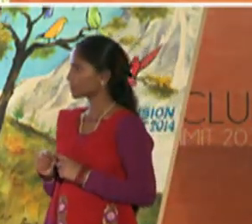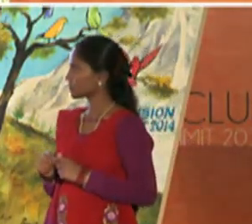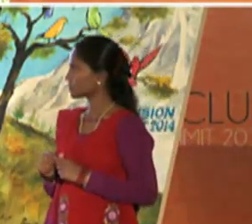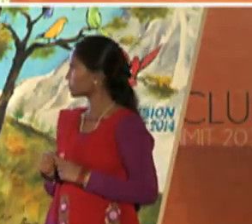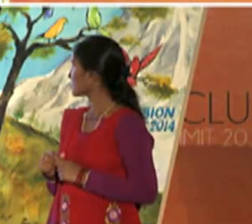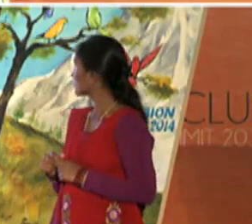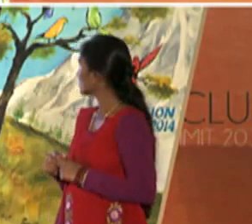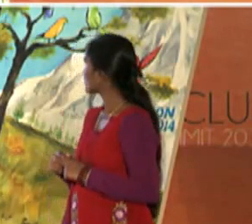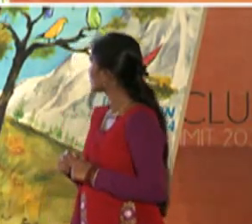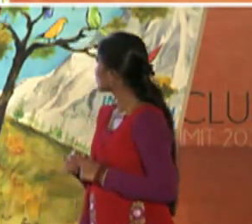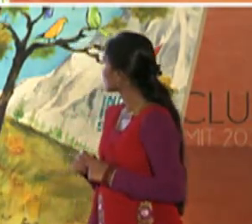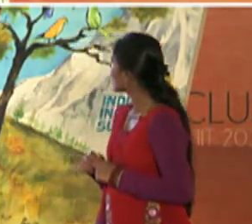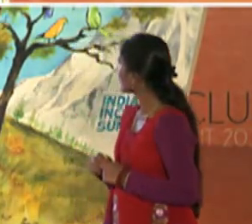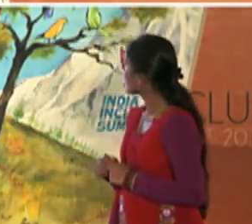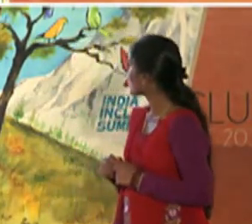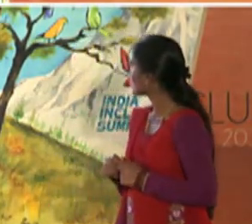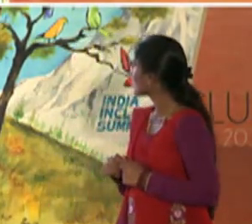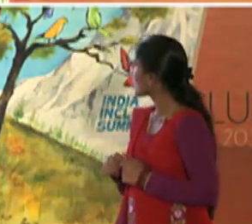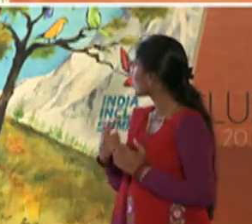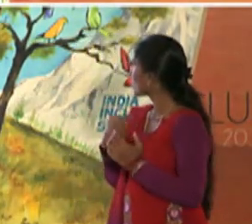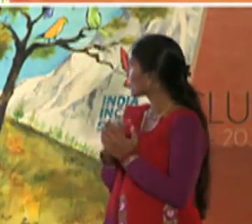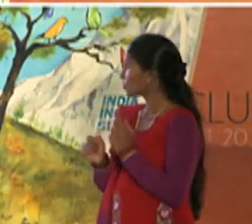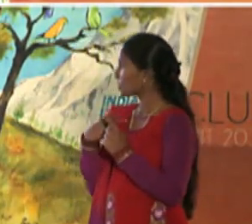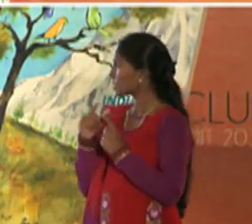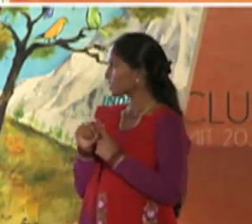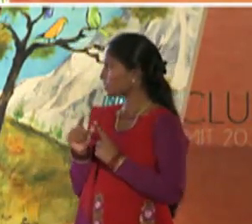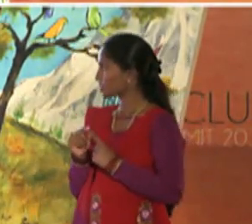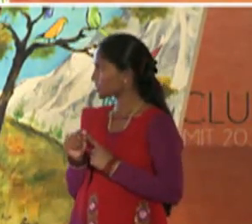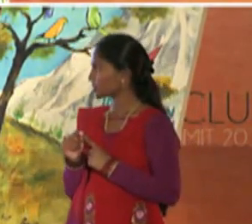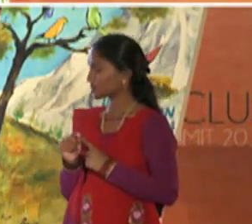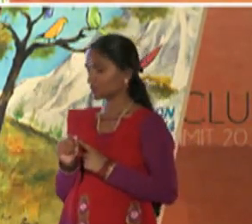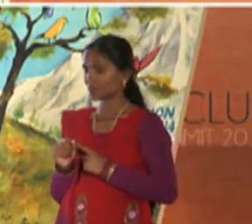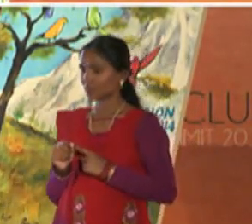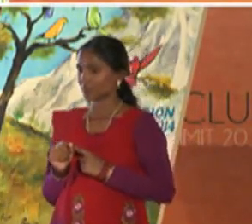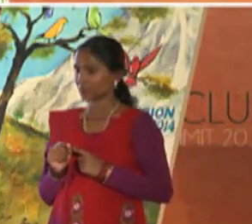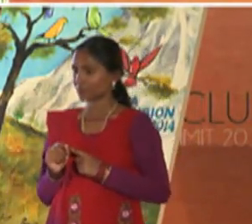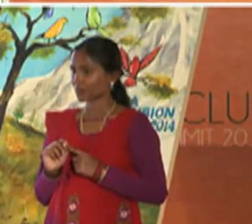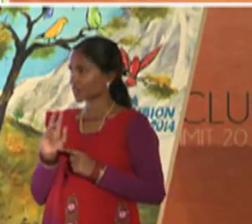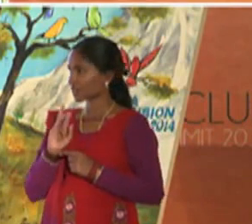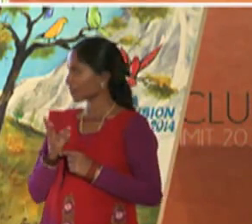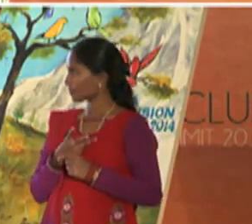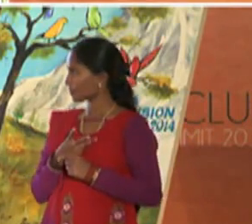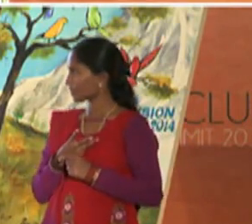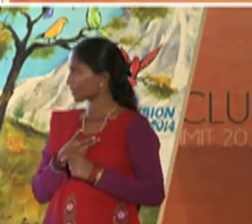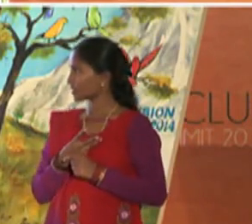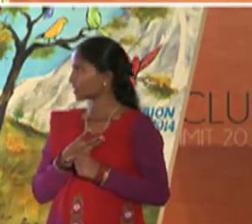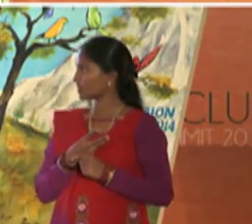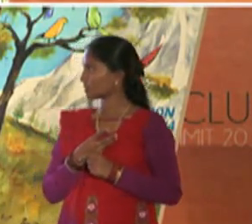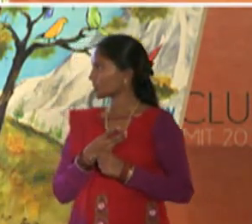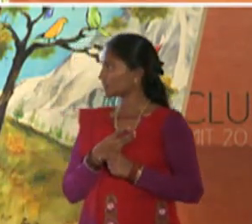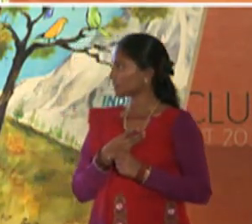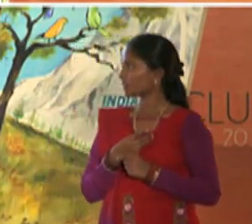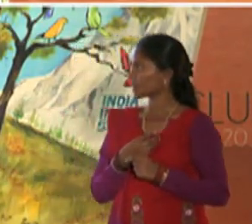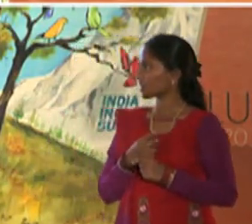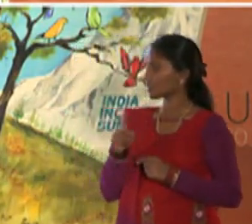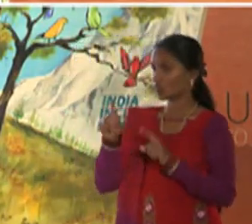our shoot. So what we did was we said also, besides what we represent